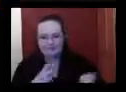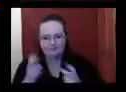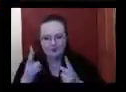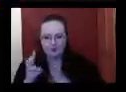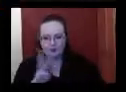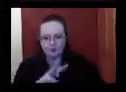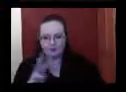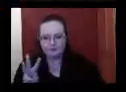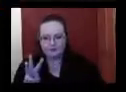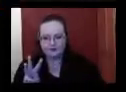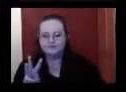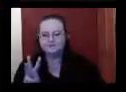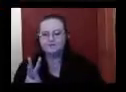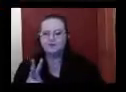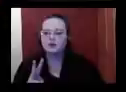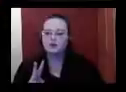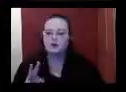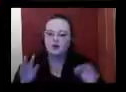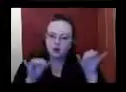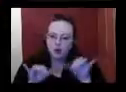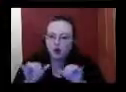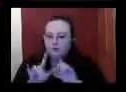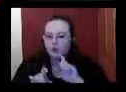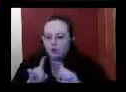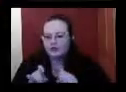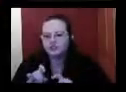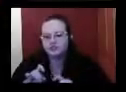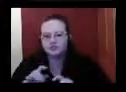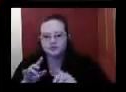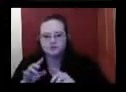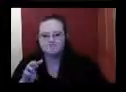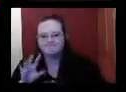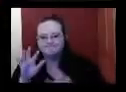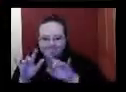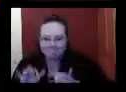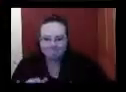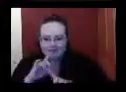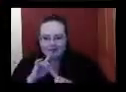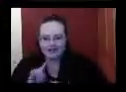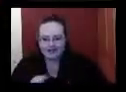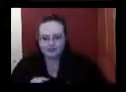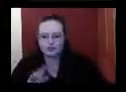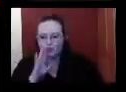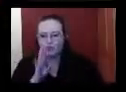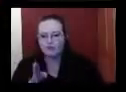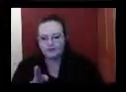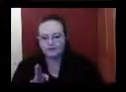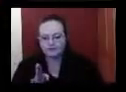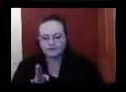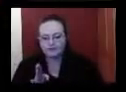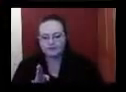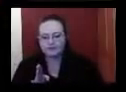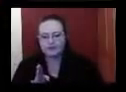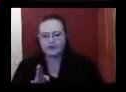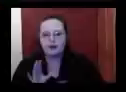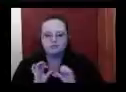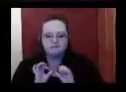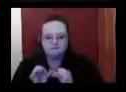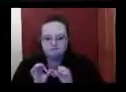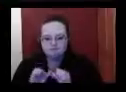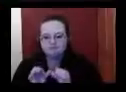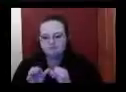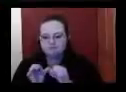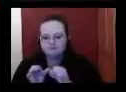on answering some of those frequently asked questions that we've got so far, and we'll continue to do so and